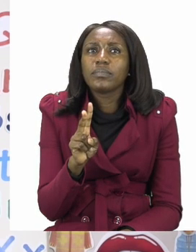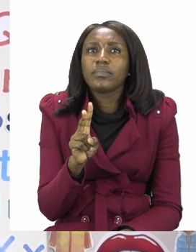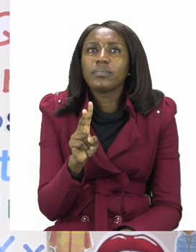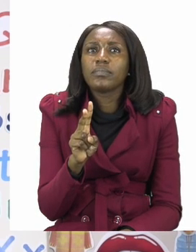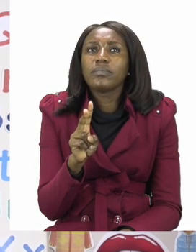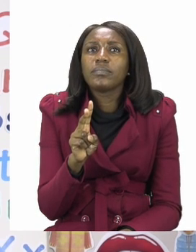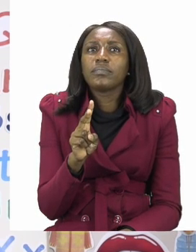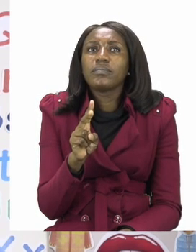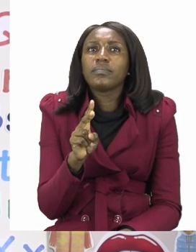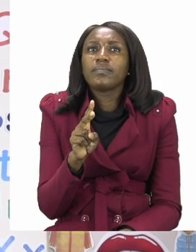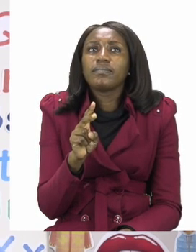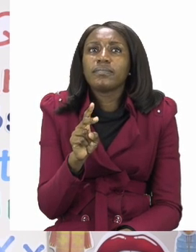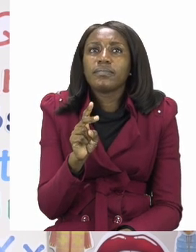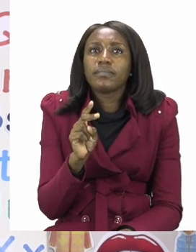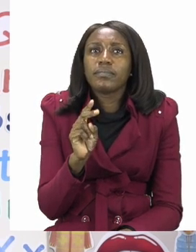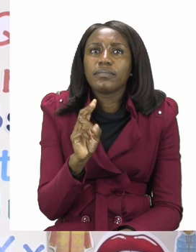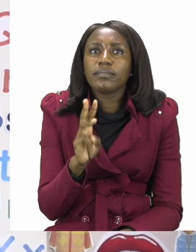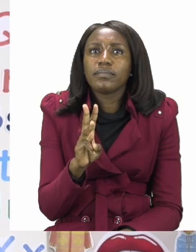2,